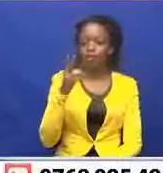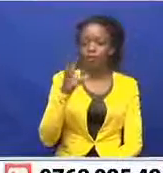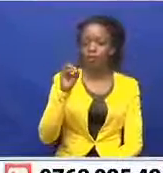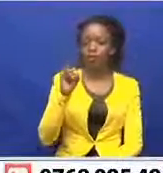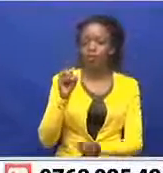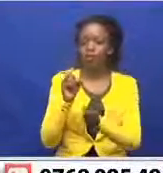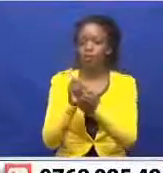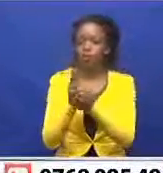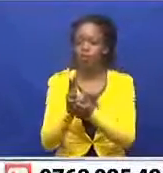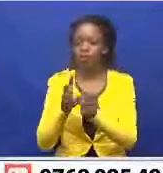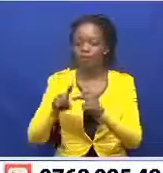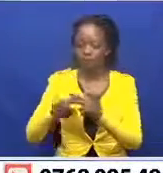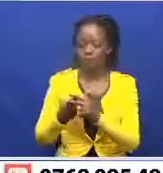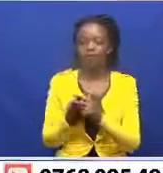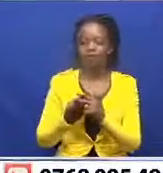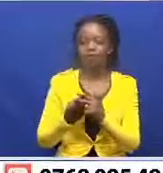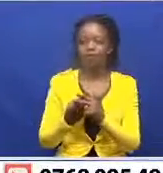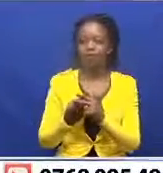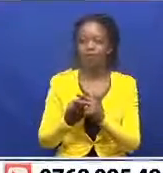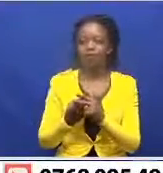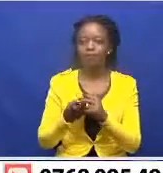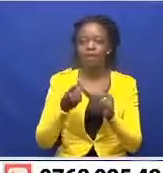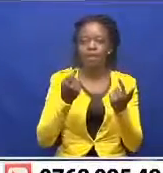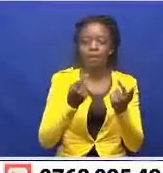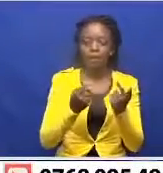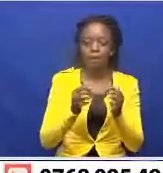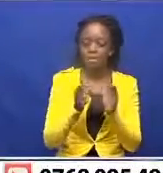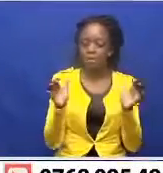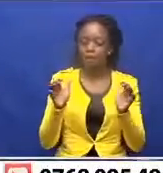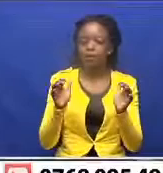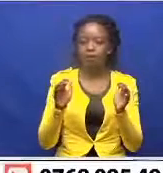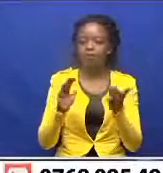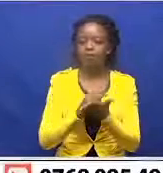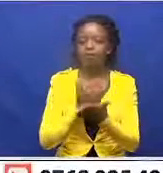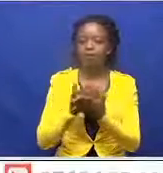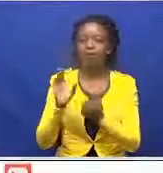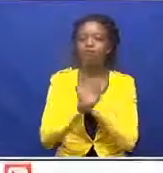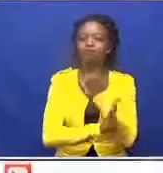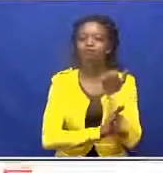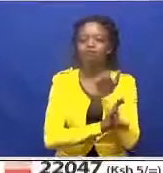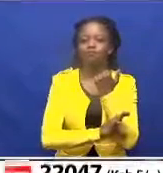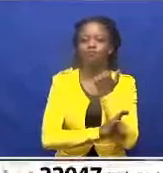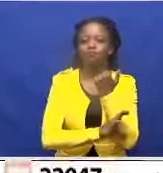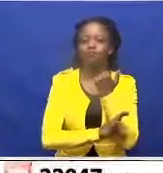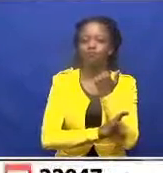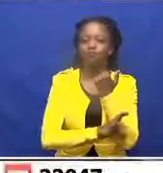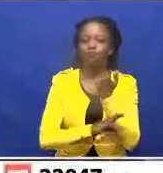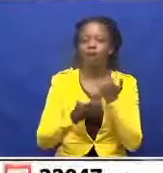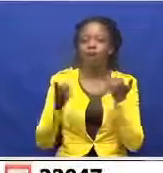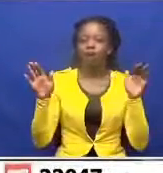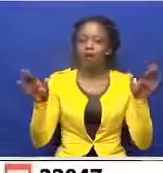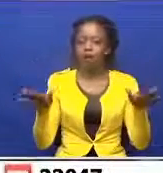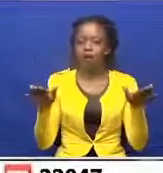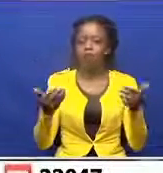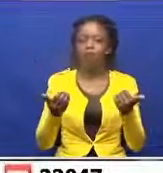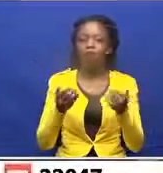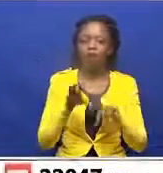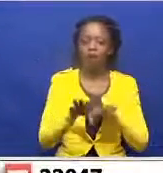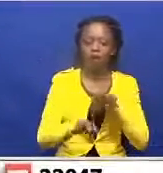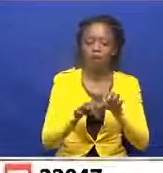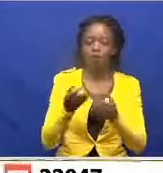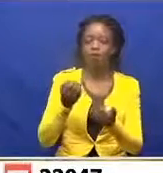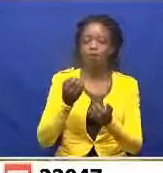2012, Huijbers said Insectipro scale was the biggest in the country. The larvae are a substitute for fishmeal animal